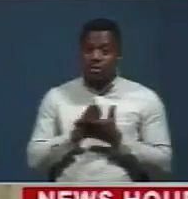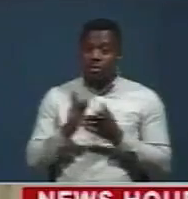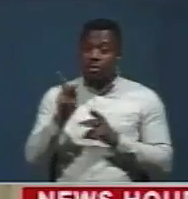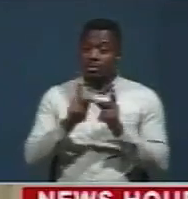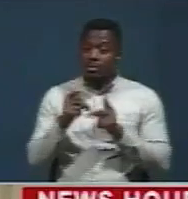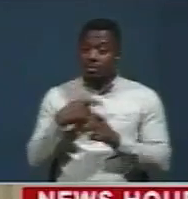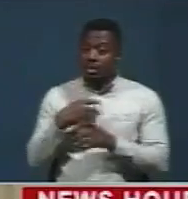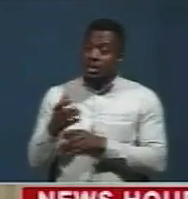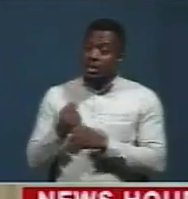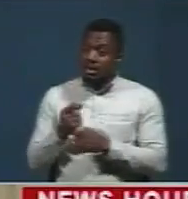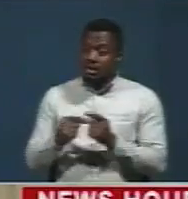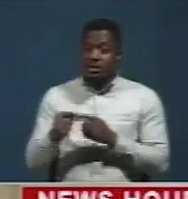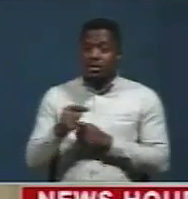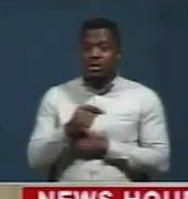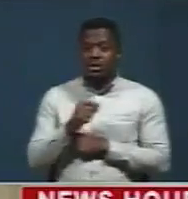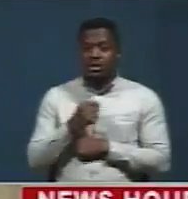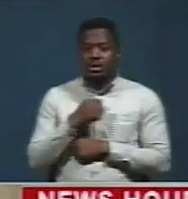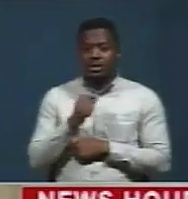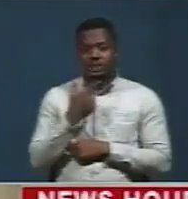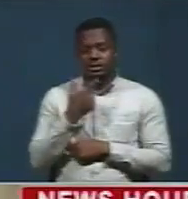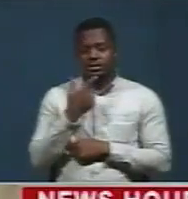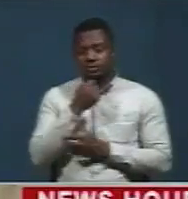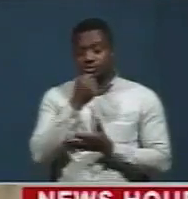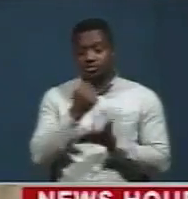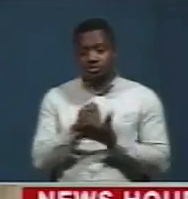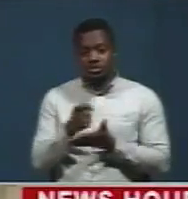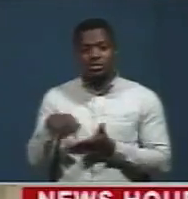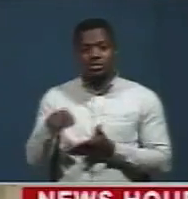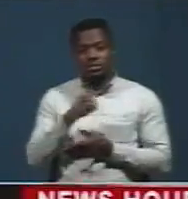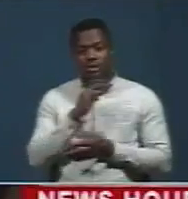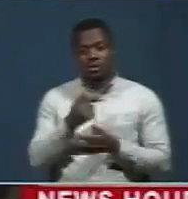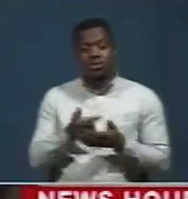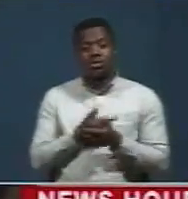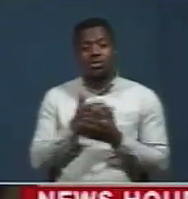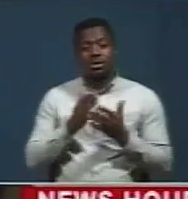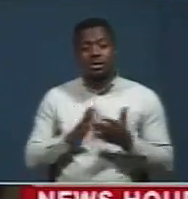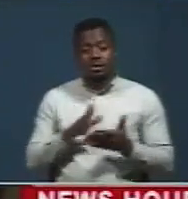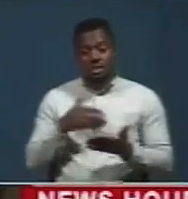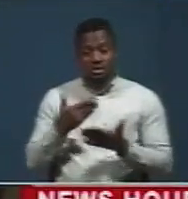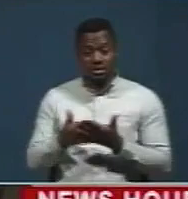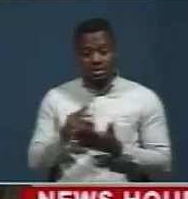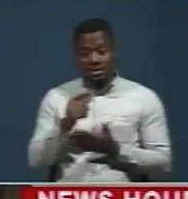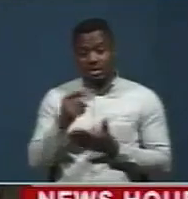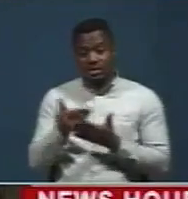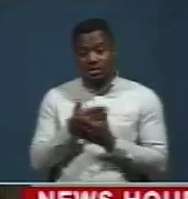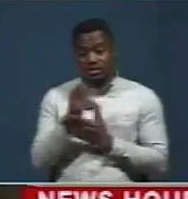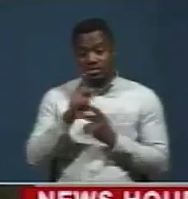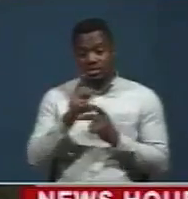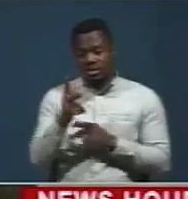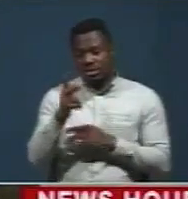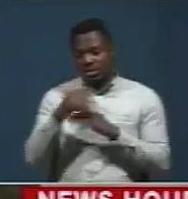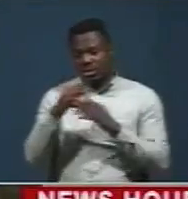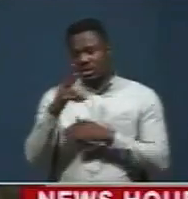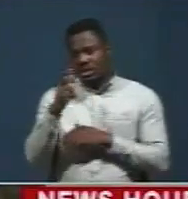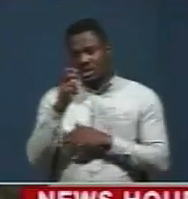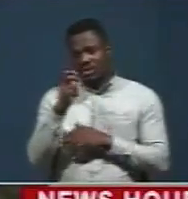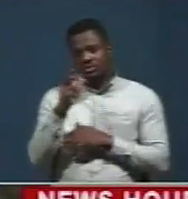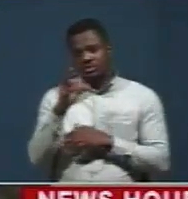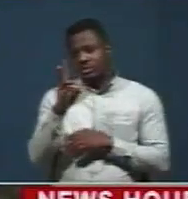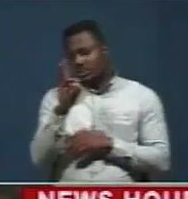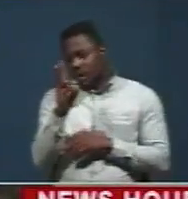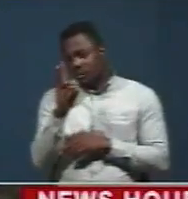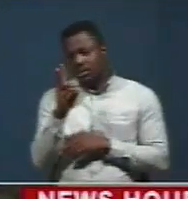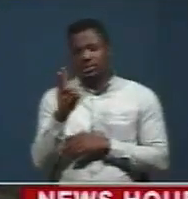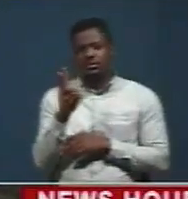we receive today, I can say for sure that they are all Ghanaians. The arrival of the latest group of over 300 brings to about